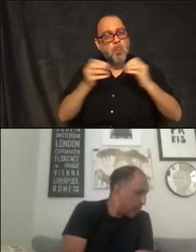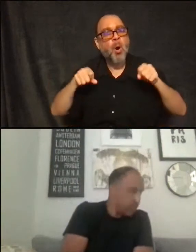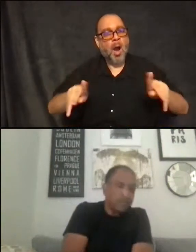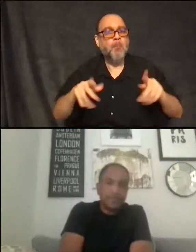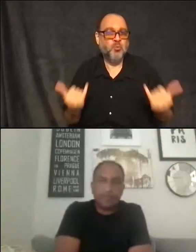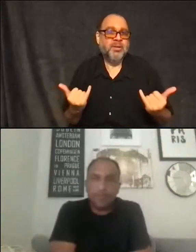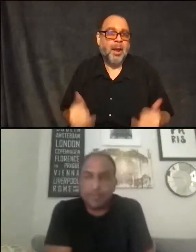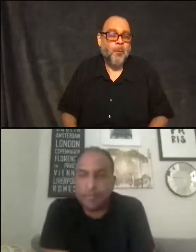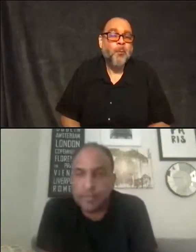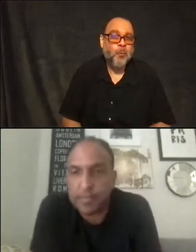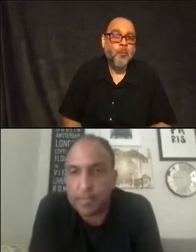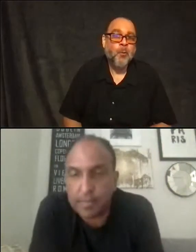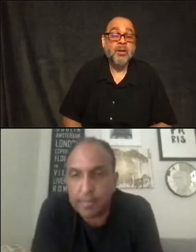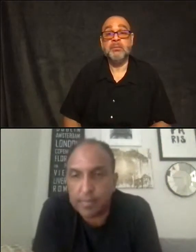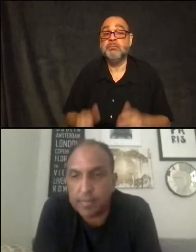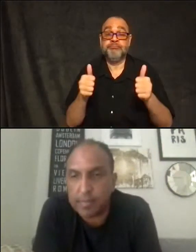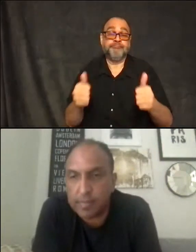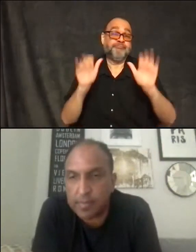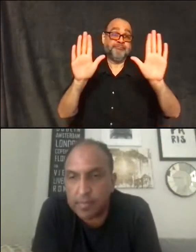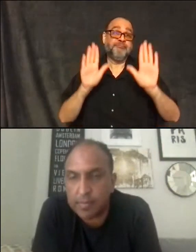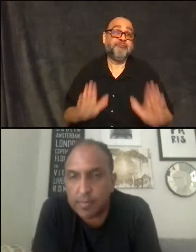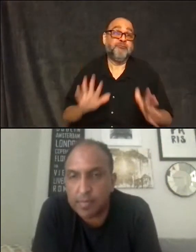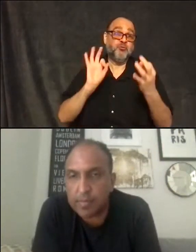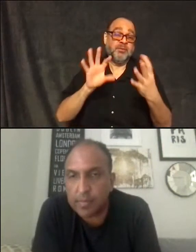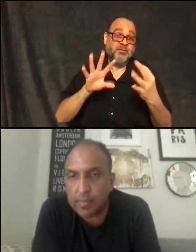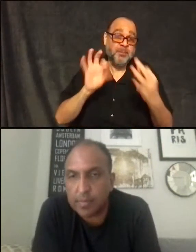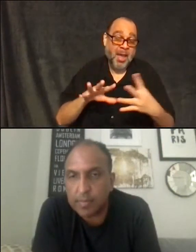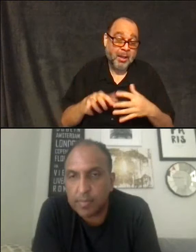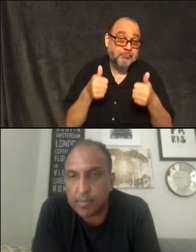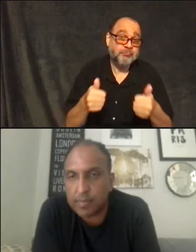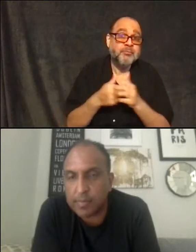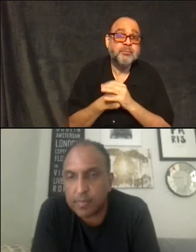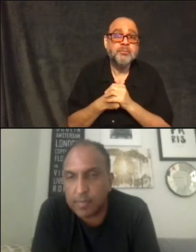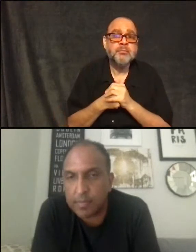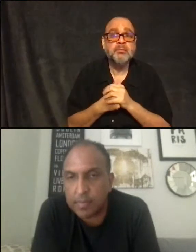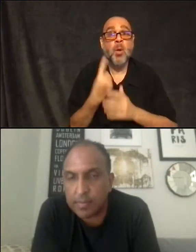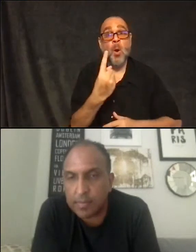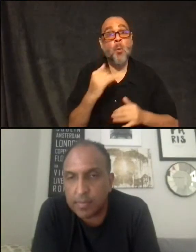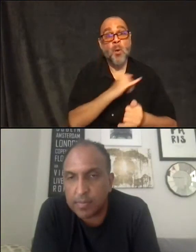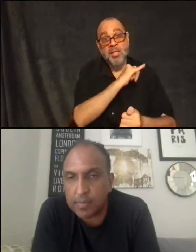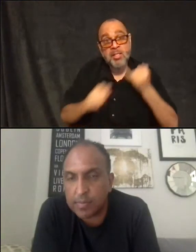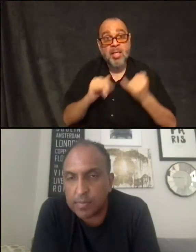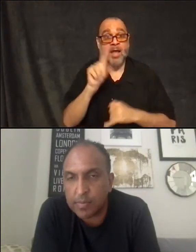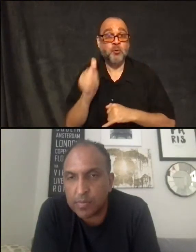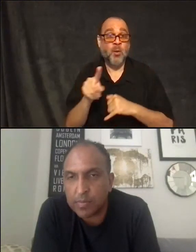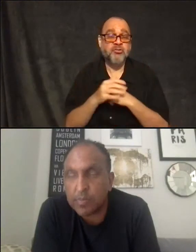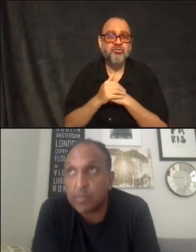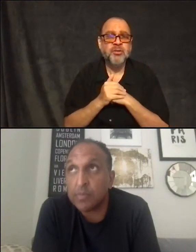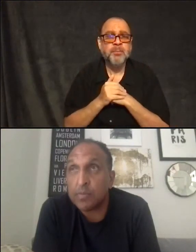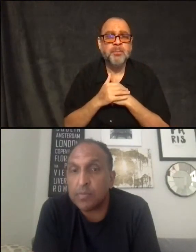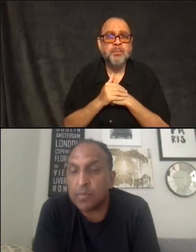Awesome. Great feedback, thoughts from both of you. I agree. One, jump in the last question. And I think